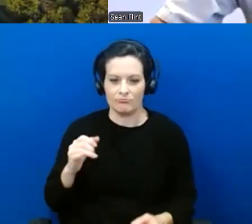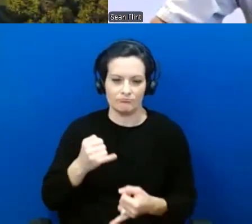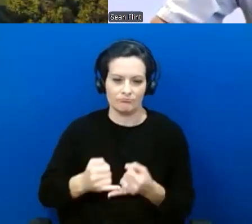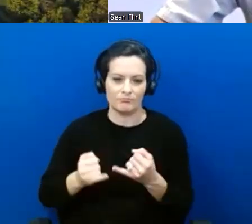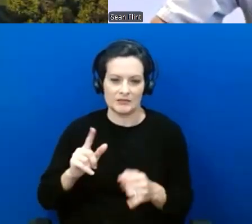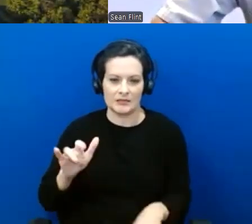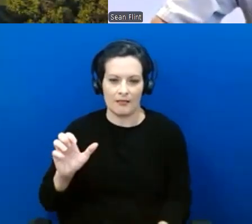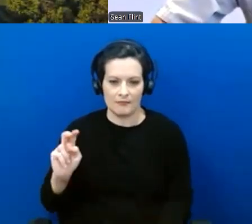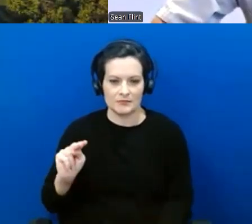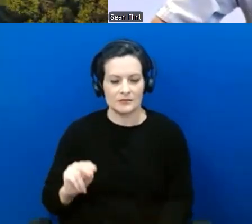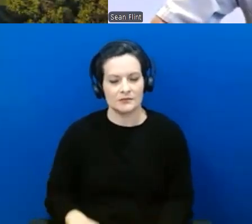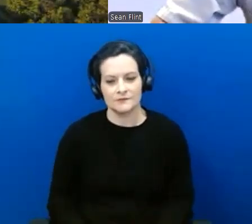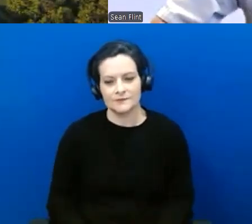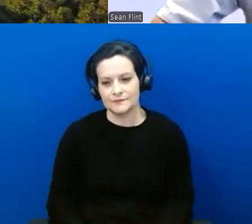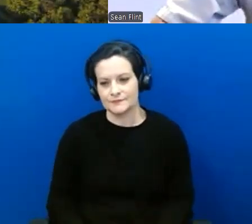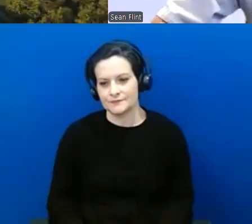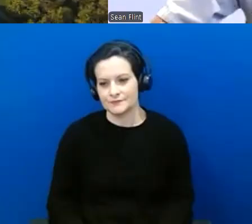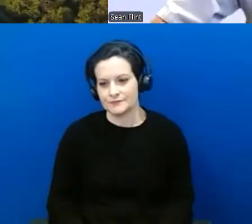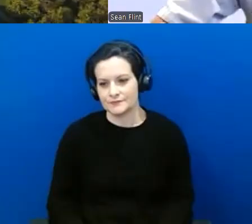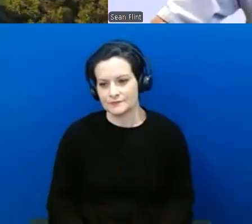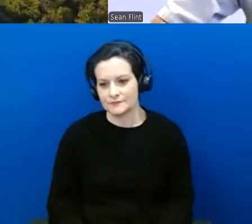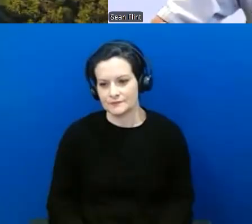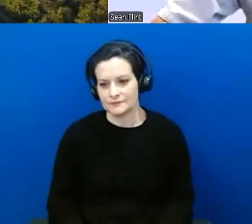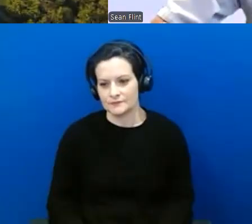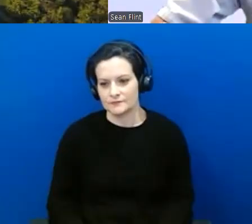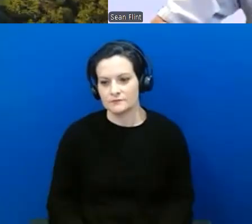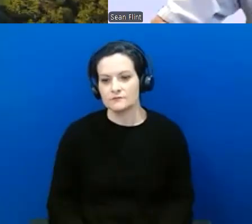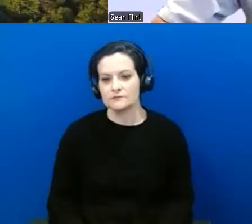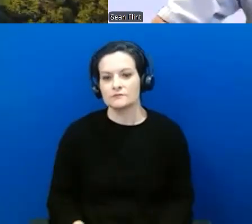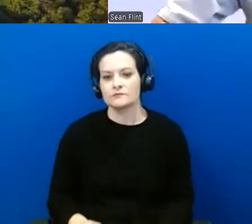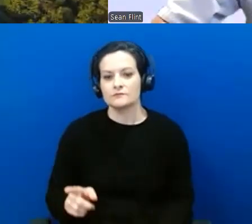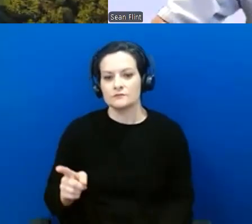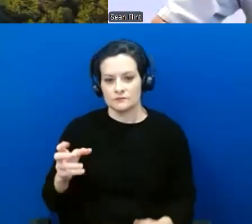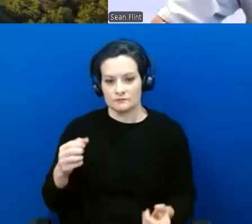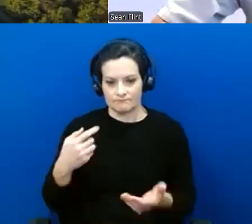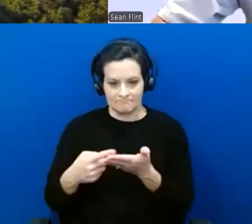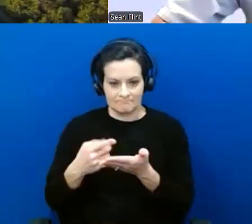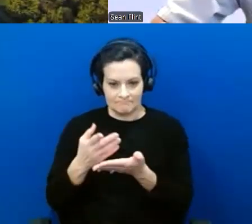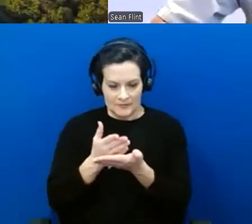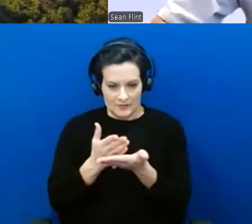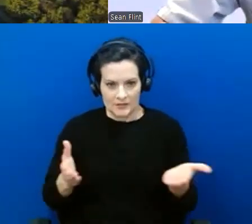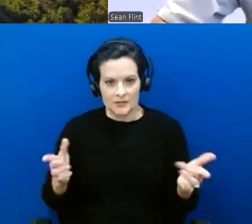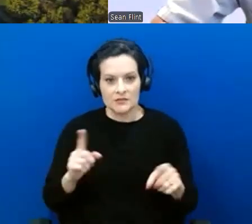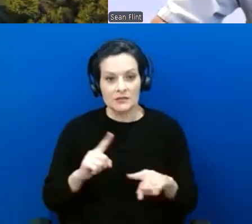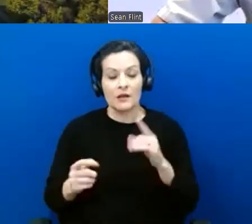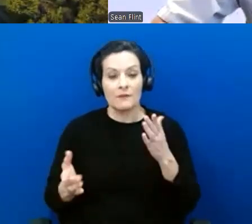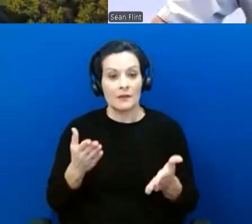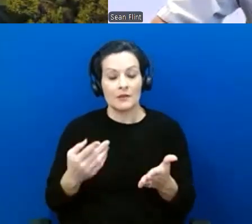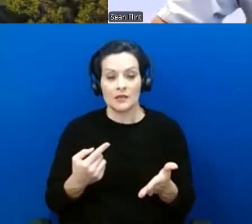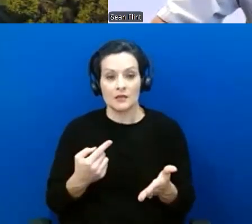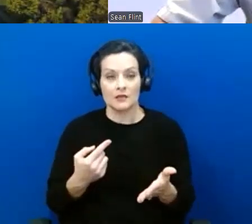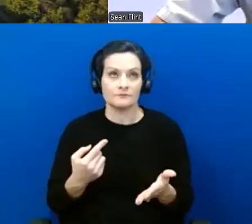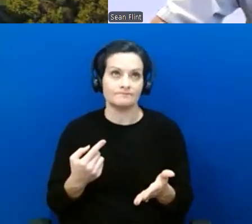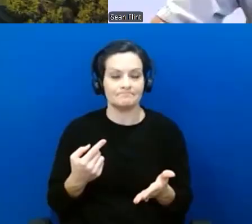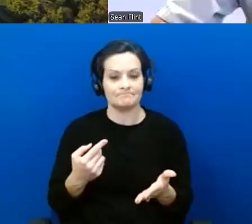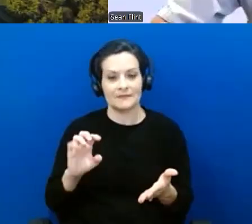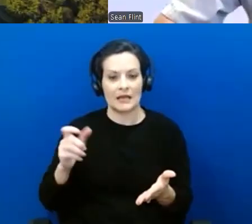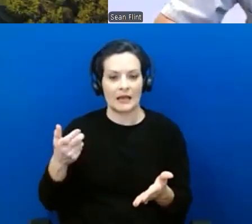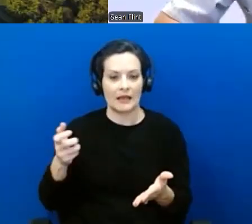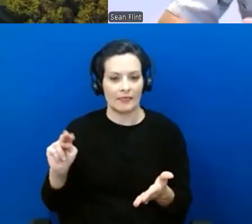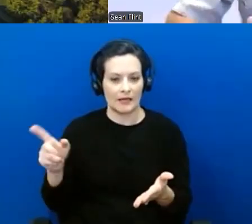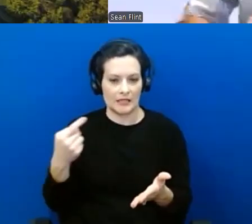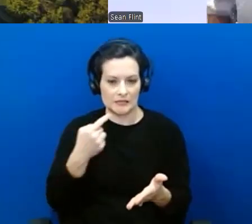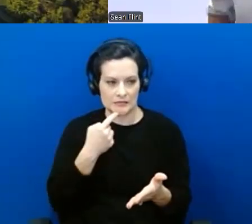Alison. I know you probably have things you want to address, but I will tee up maybe something that Ethan said, and that